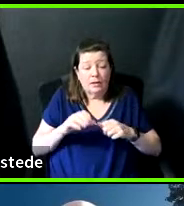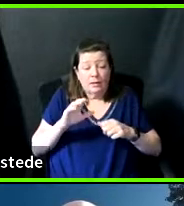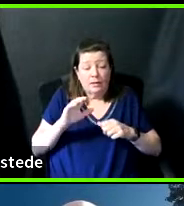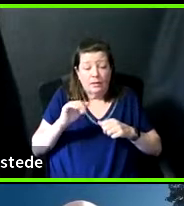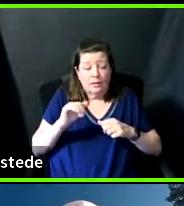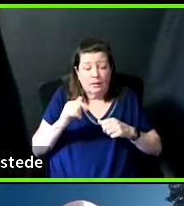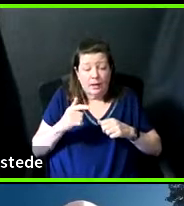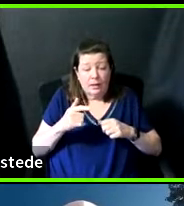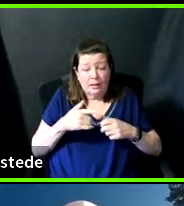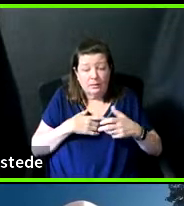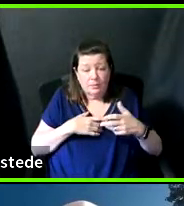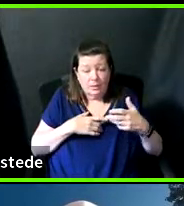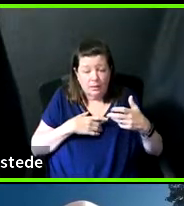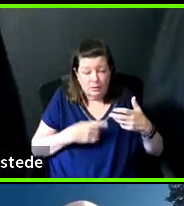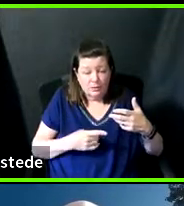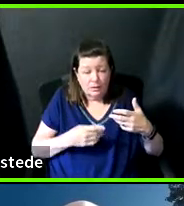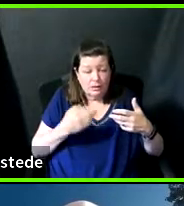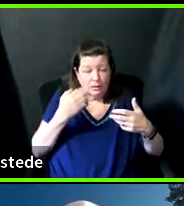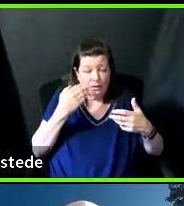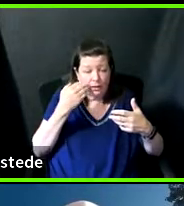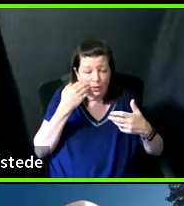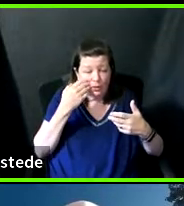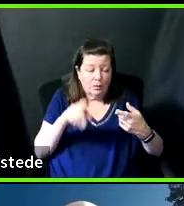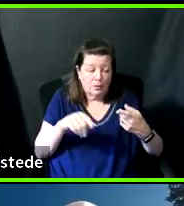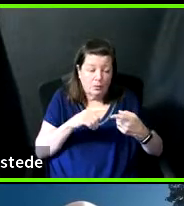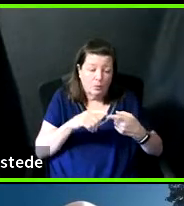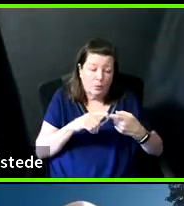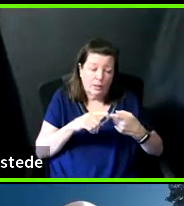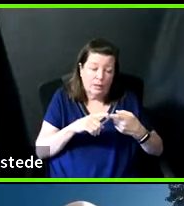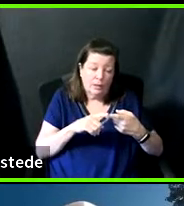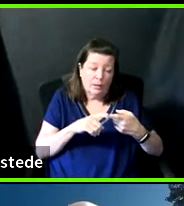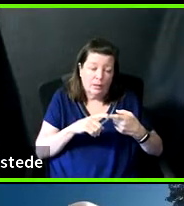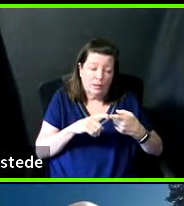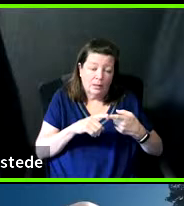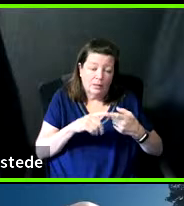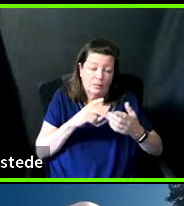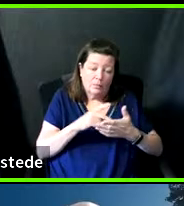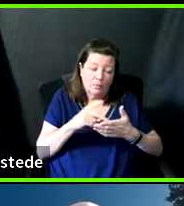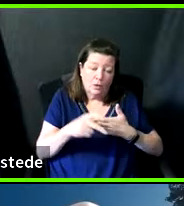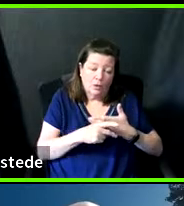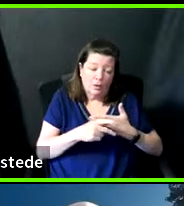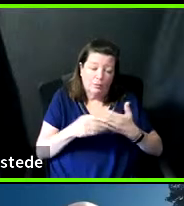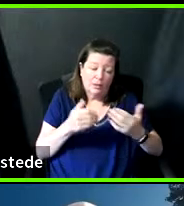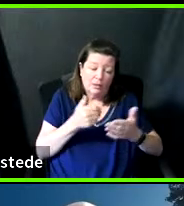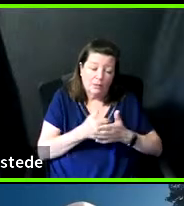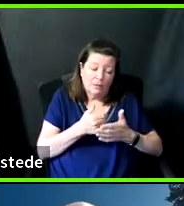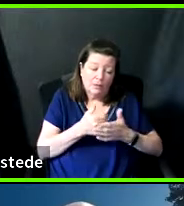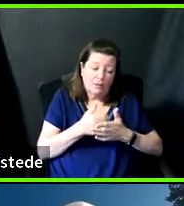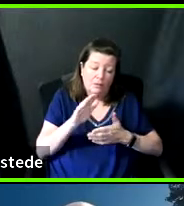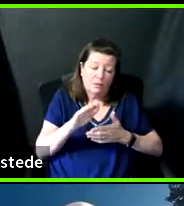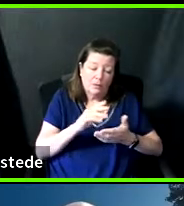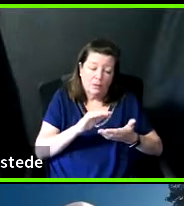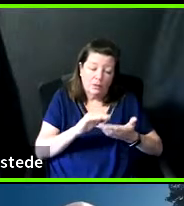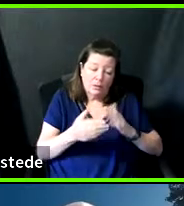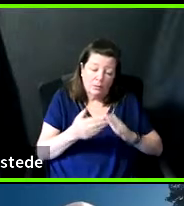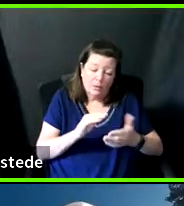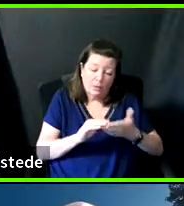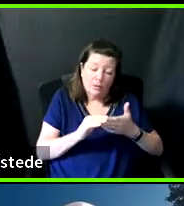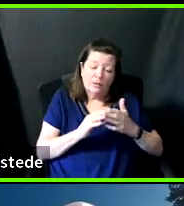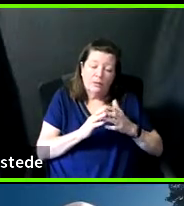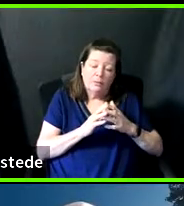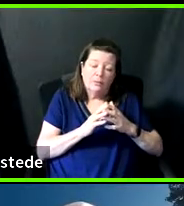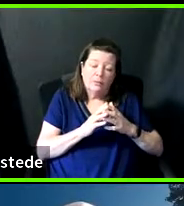and interested in knowing when the program is maybe near your neighborhood or going to